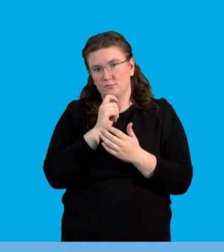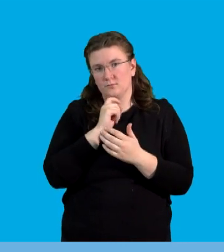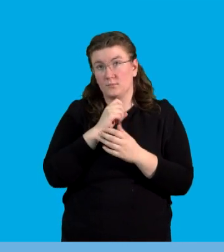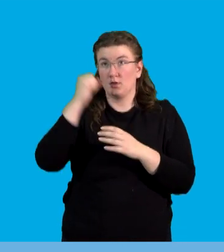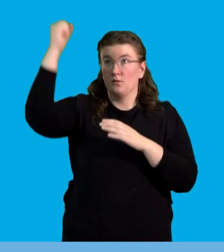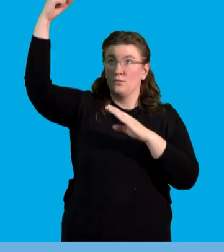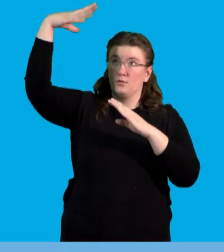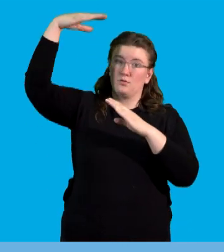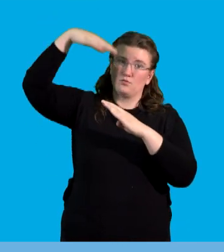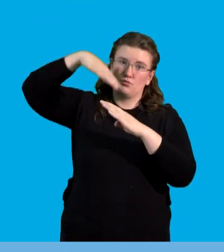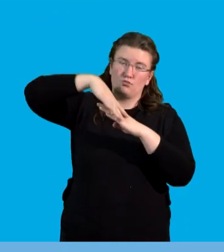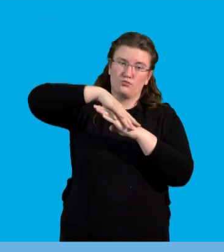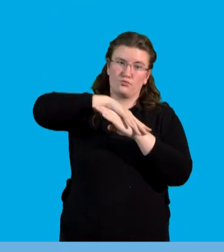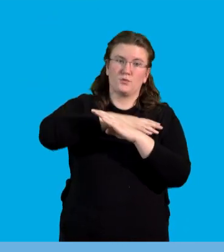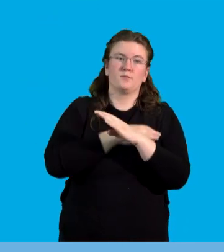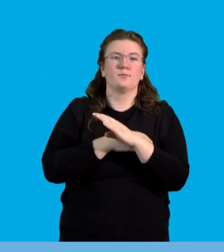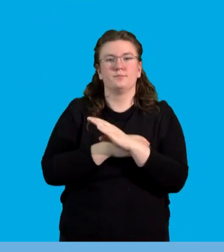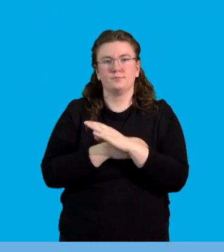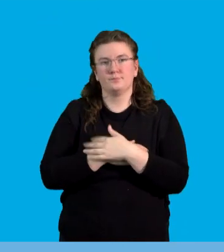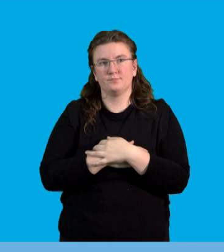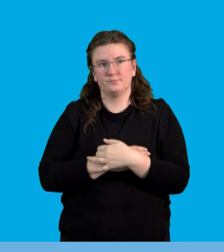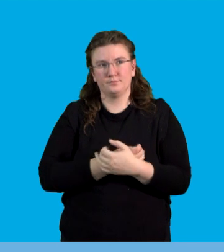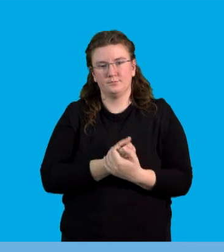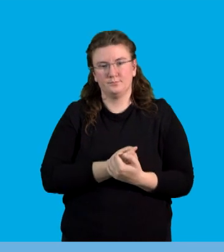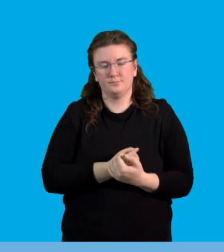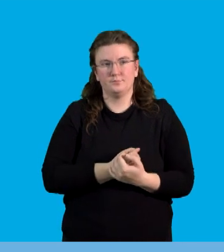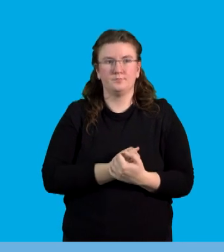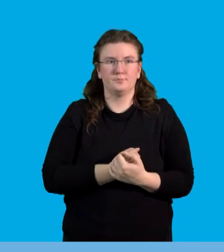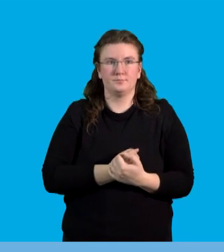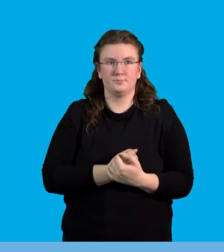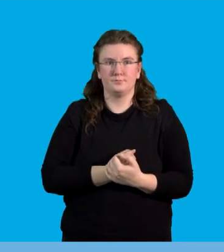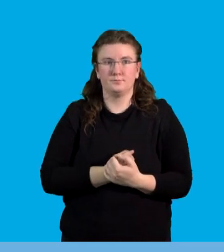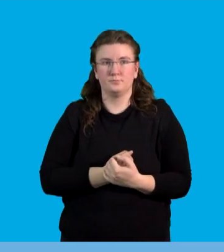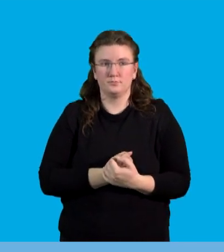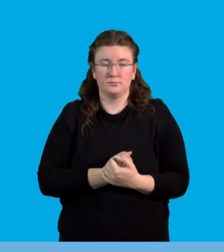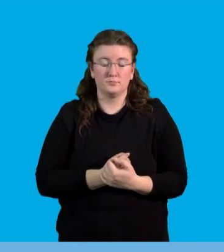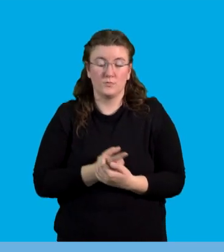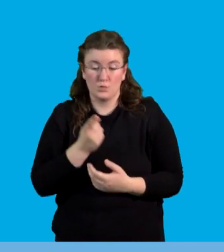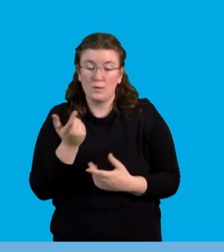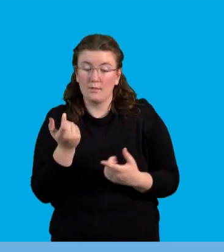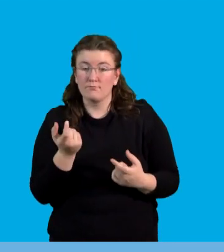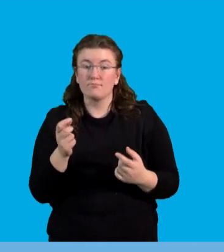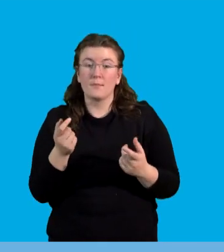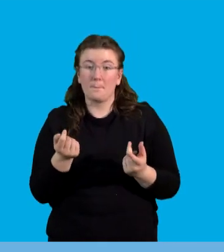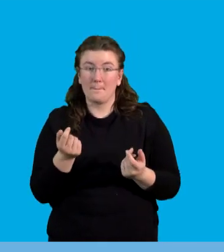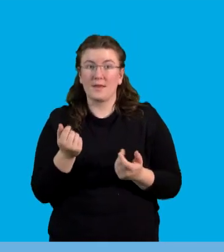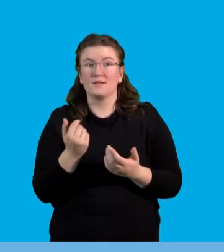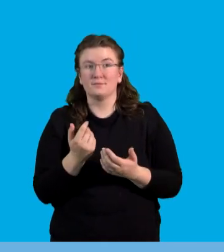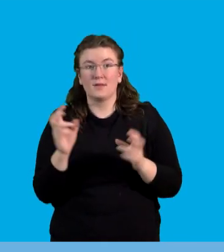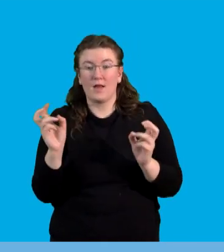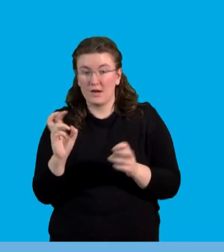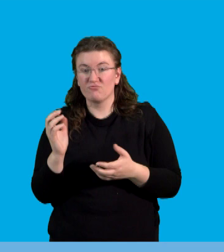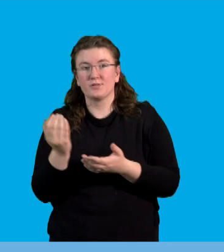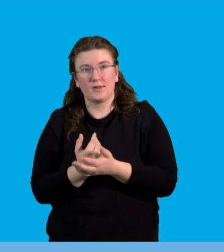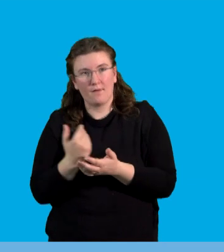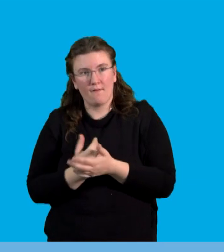use either the solar power or the solar heating panels. Now, after you have saved that electricity, you're then